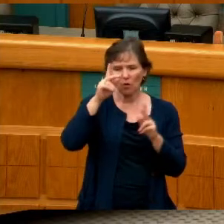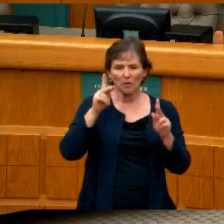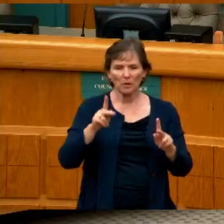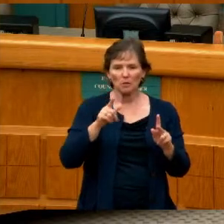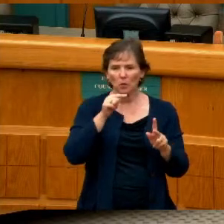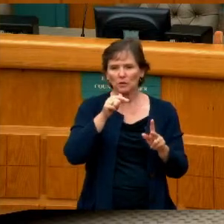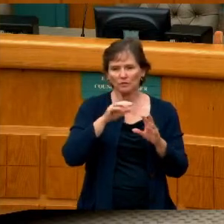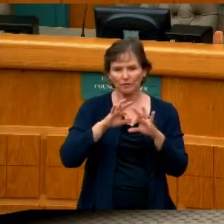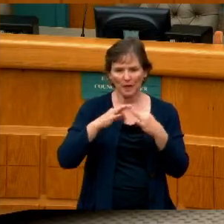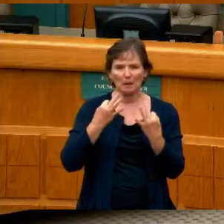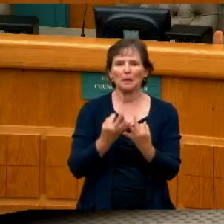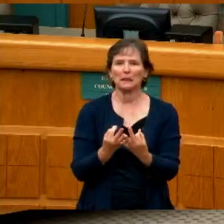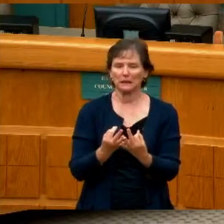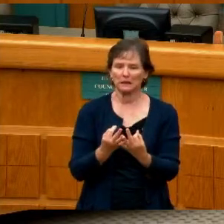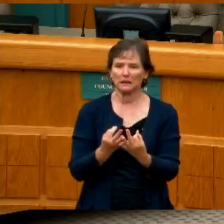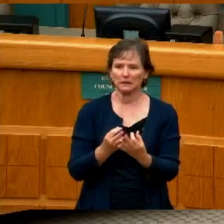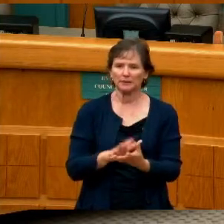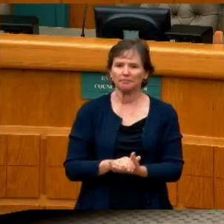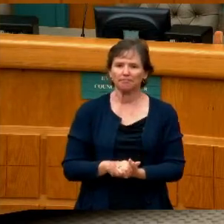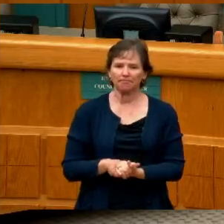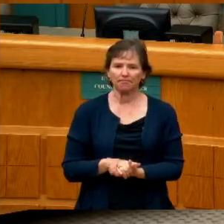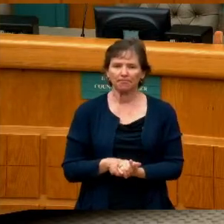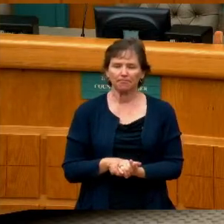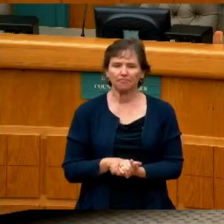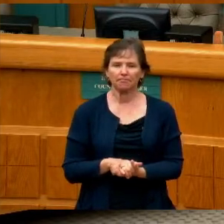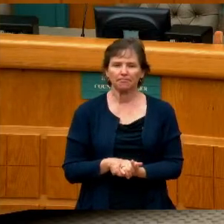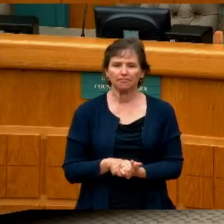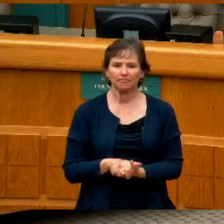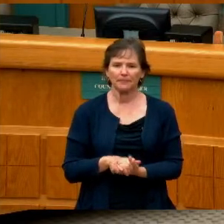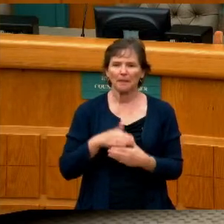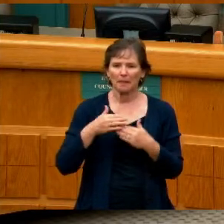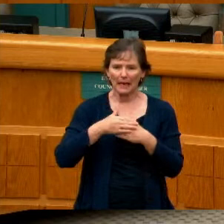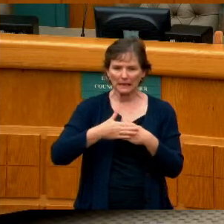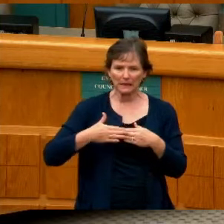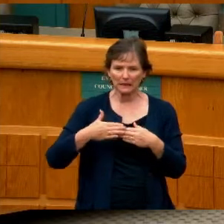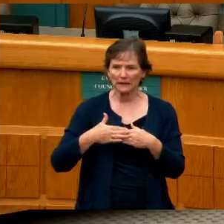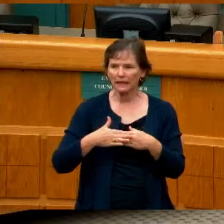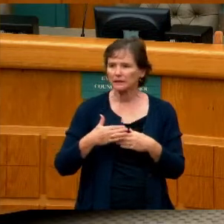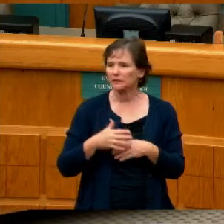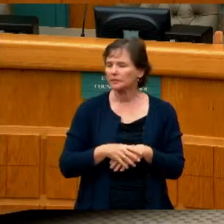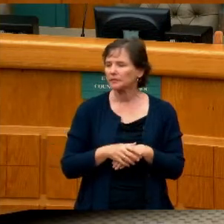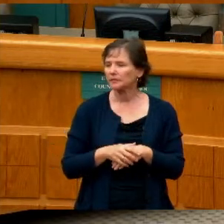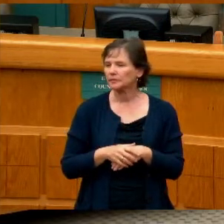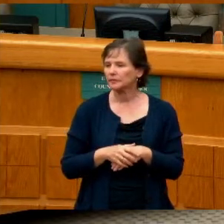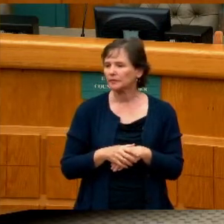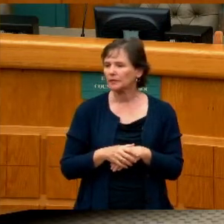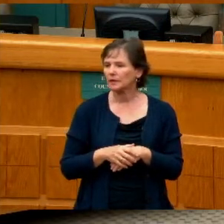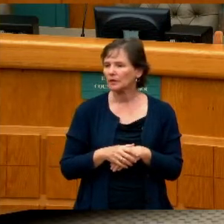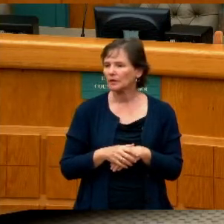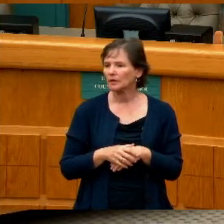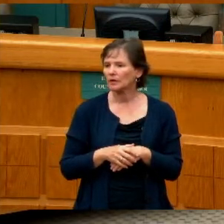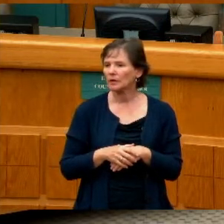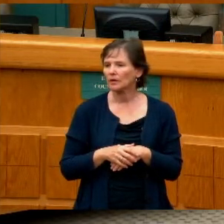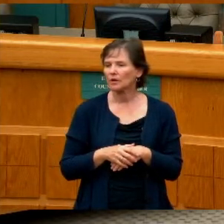lives to COVID-19 today, and our hearts go out to those families of those 2 individuals.